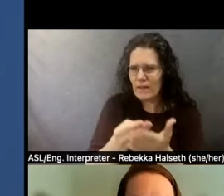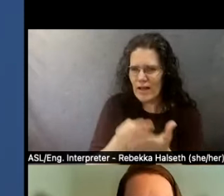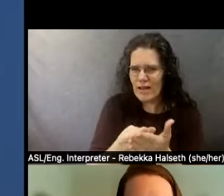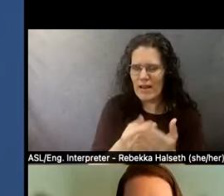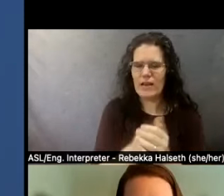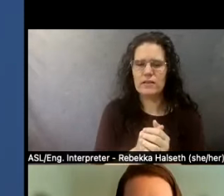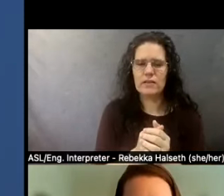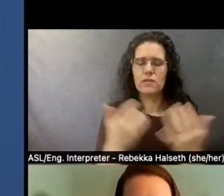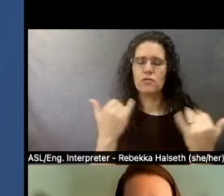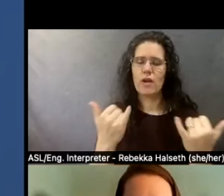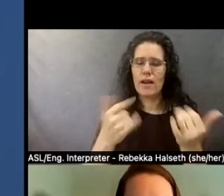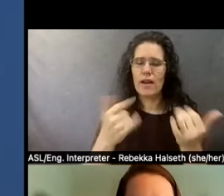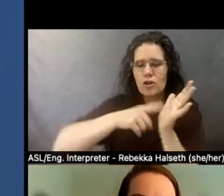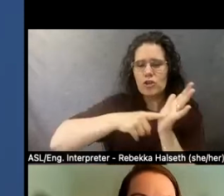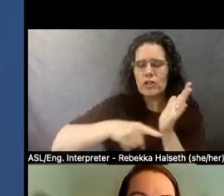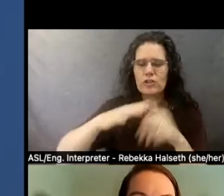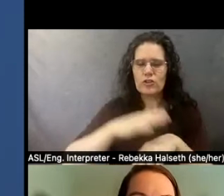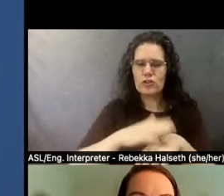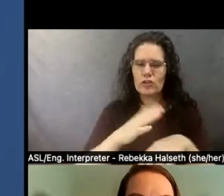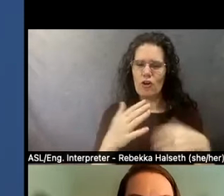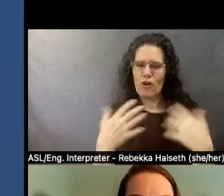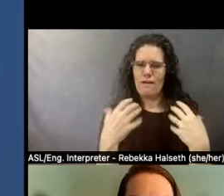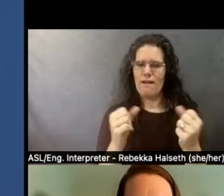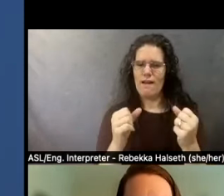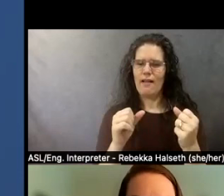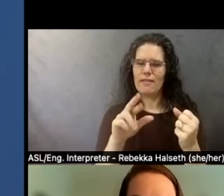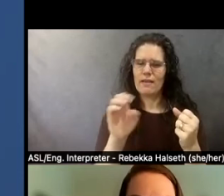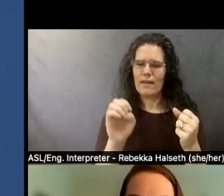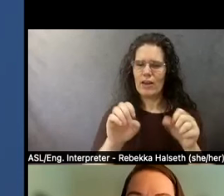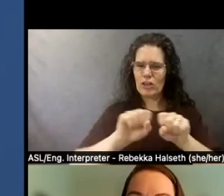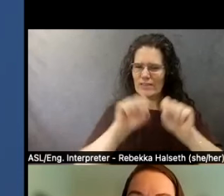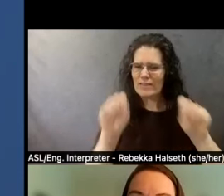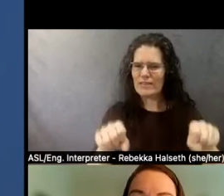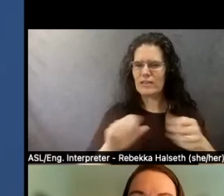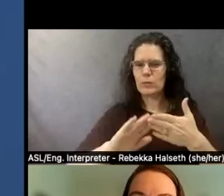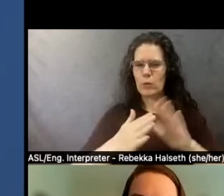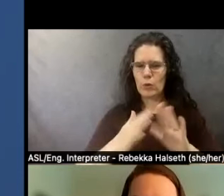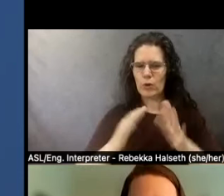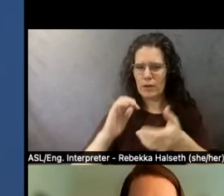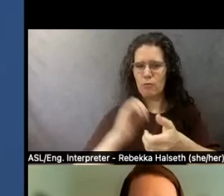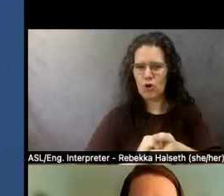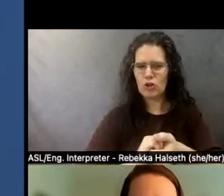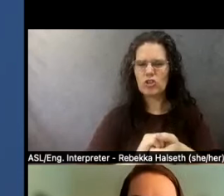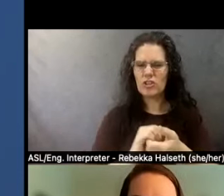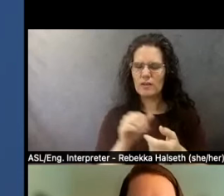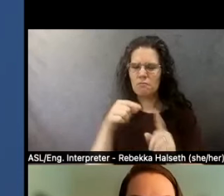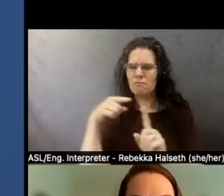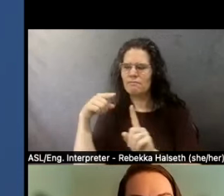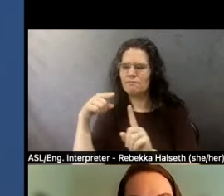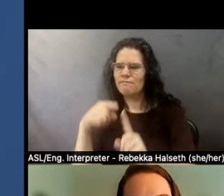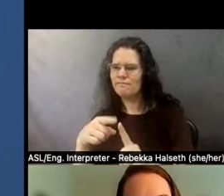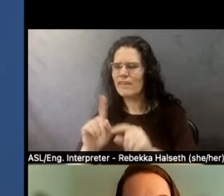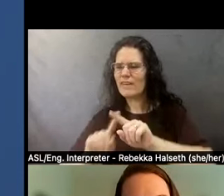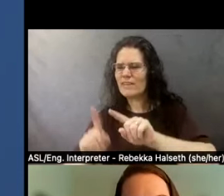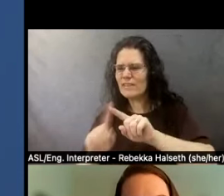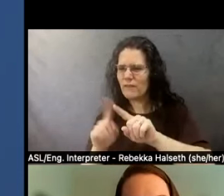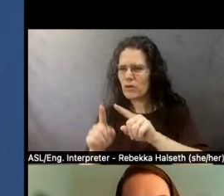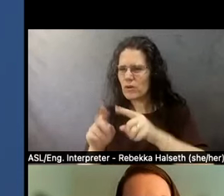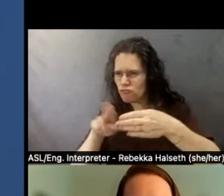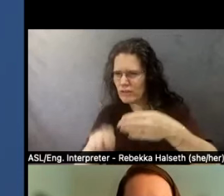community partnerships, specifically measuring health and economic outcomes associated with medical legal